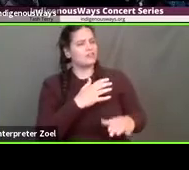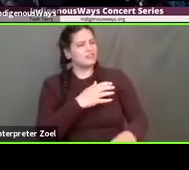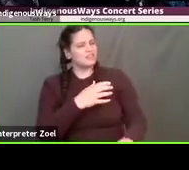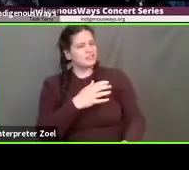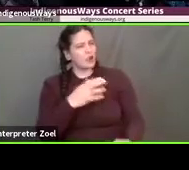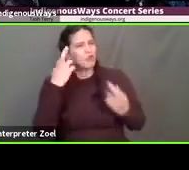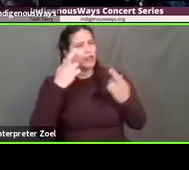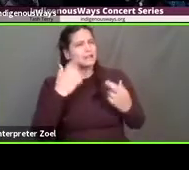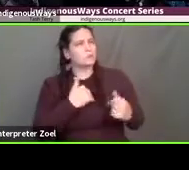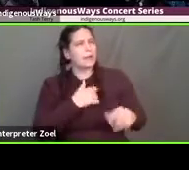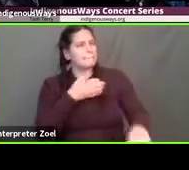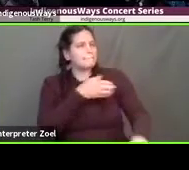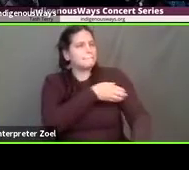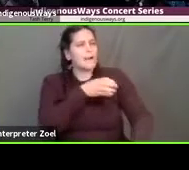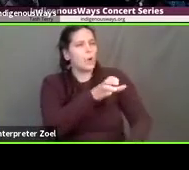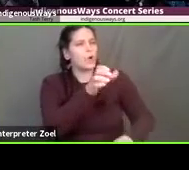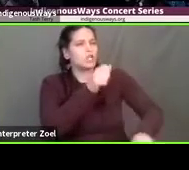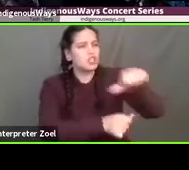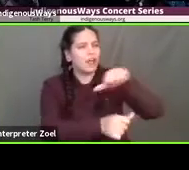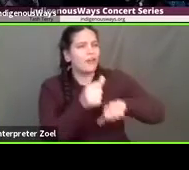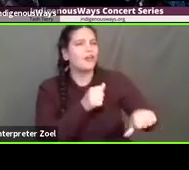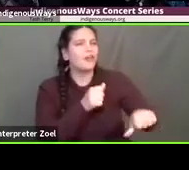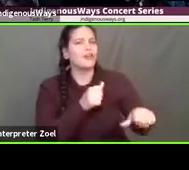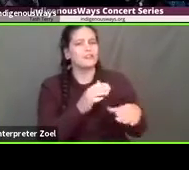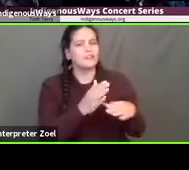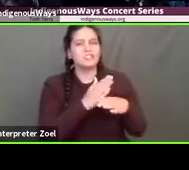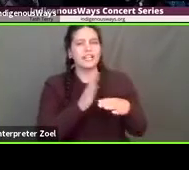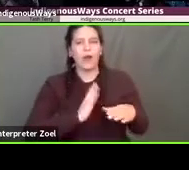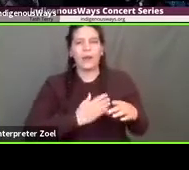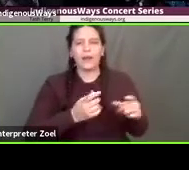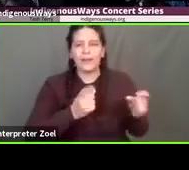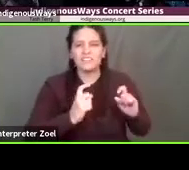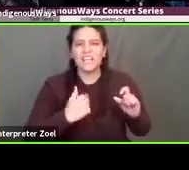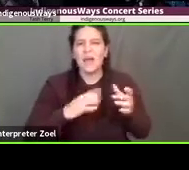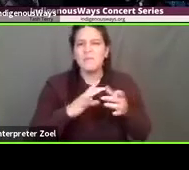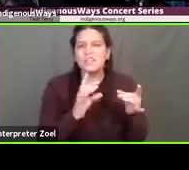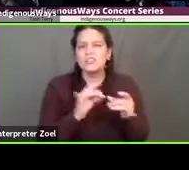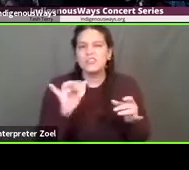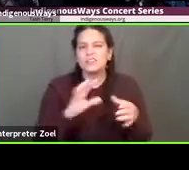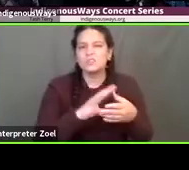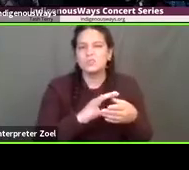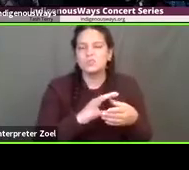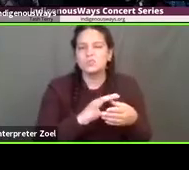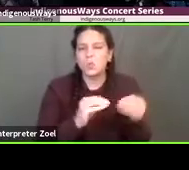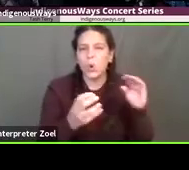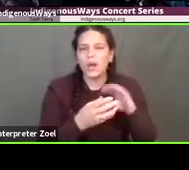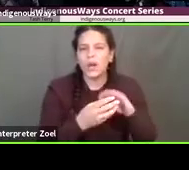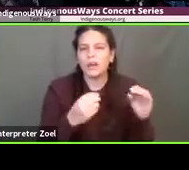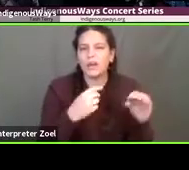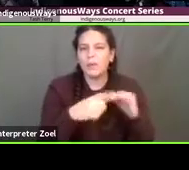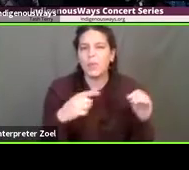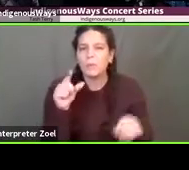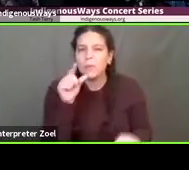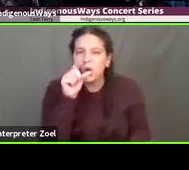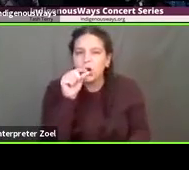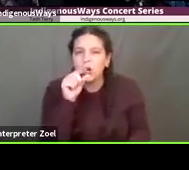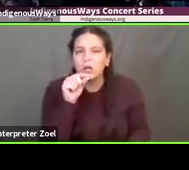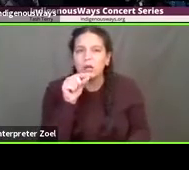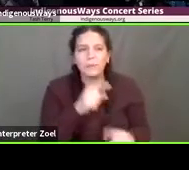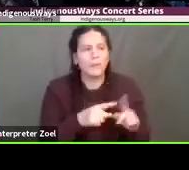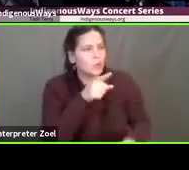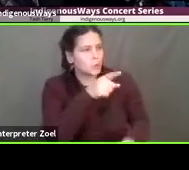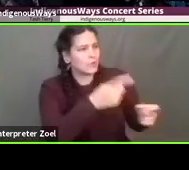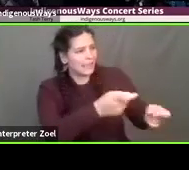so I mean, I mentioned the story about the bird, but you gave the gift back, so thank you so much for that.